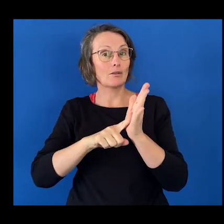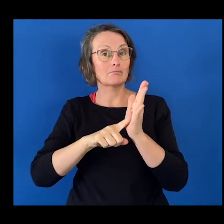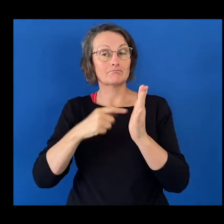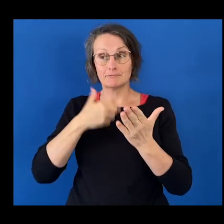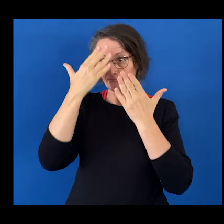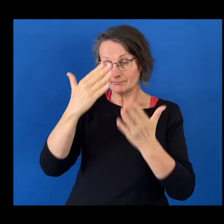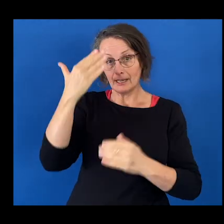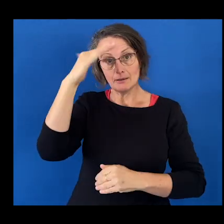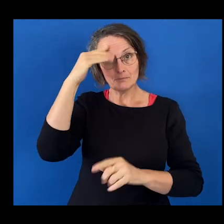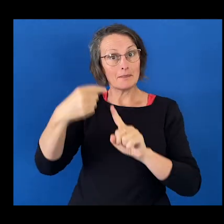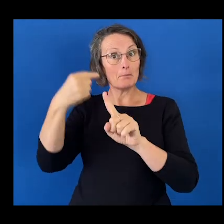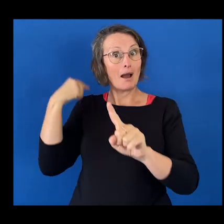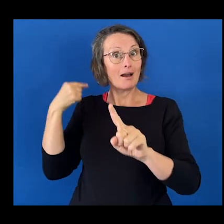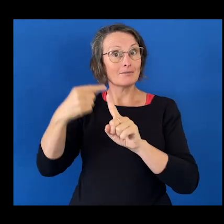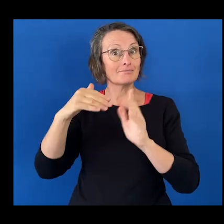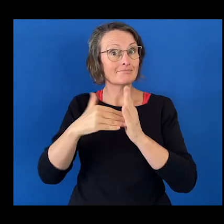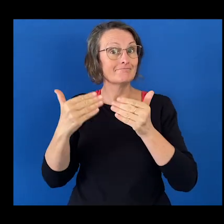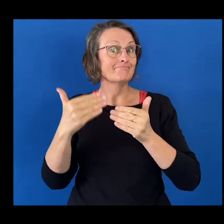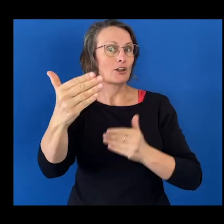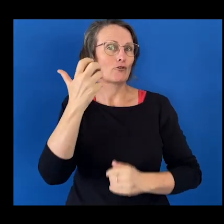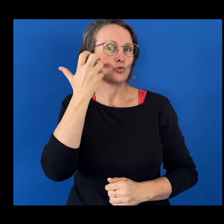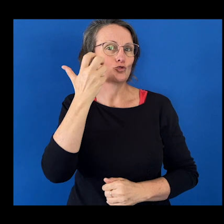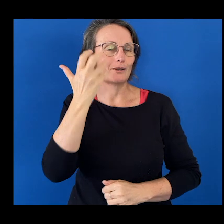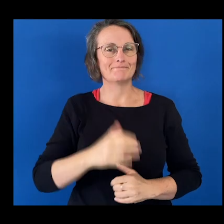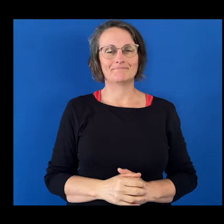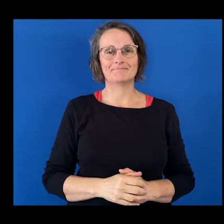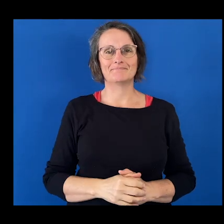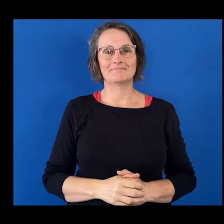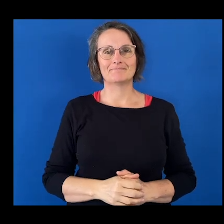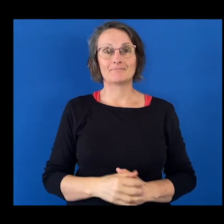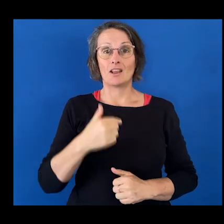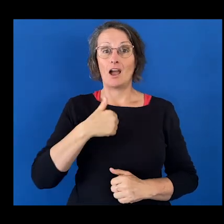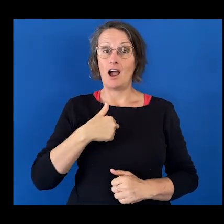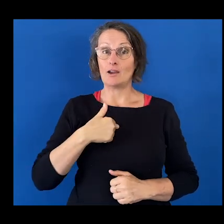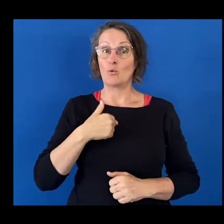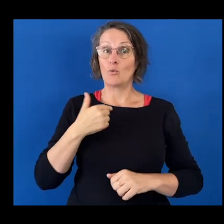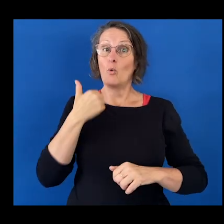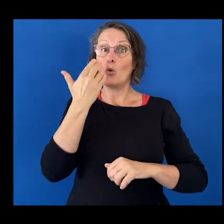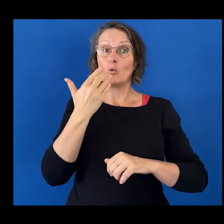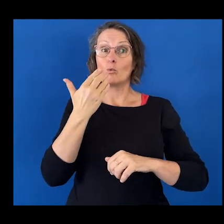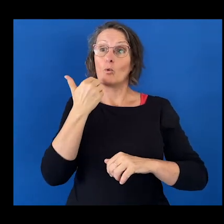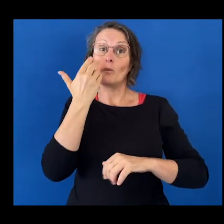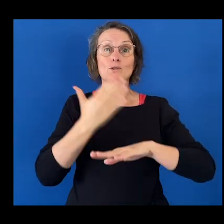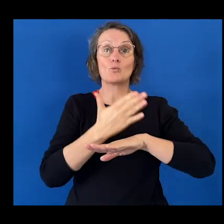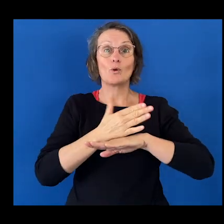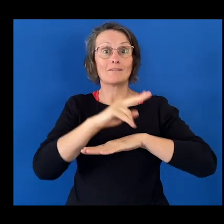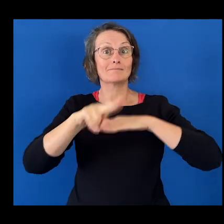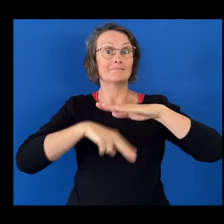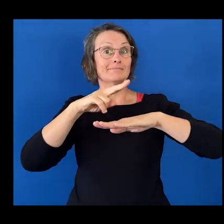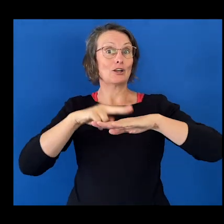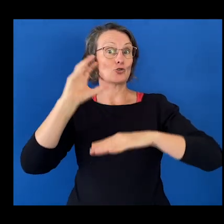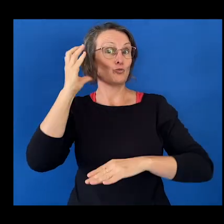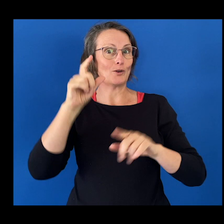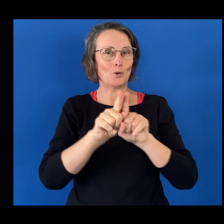and I pay my respects to elders past, present, and emerging. I'm also the presenter of The Art Show on ABC Radio